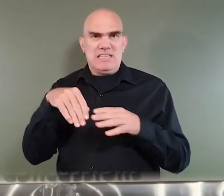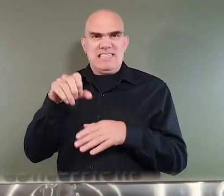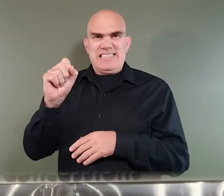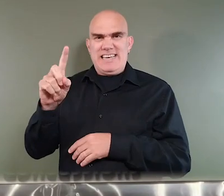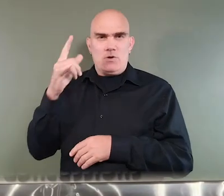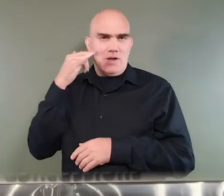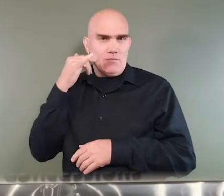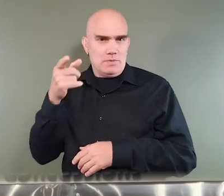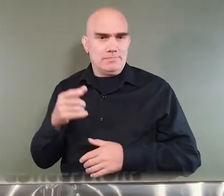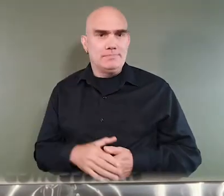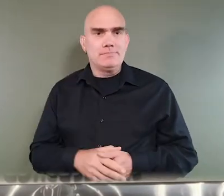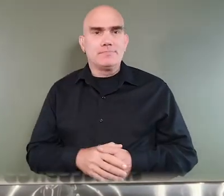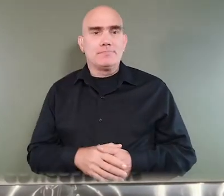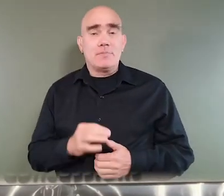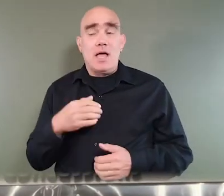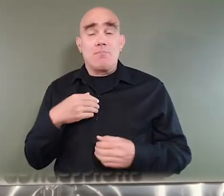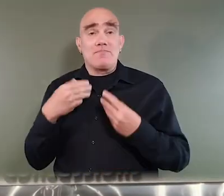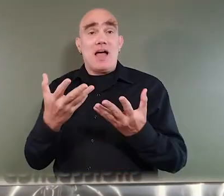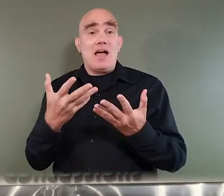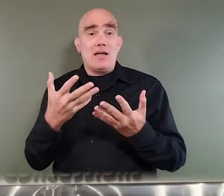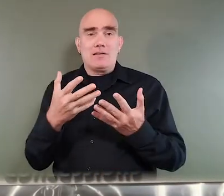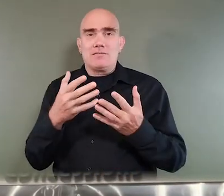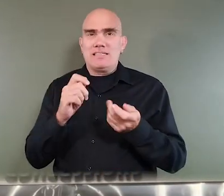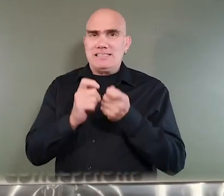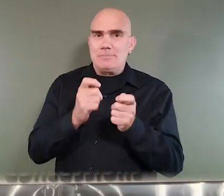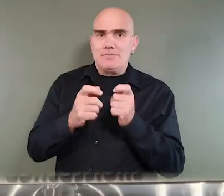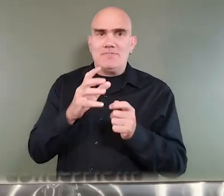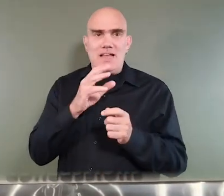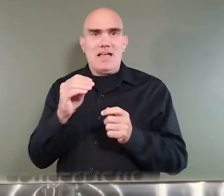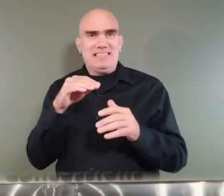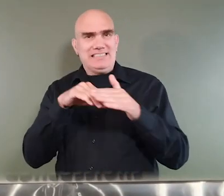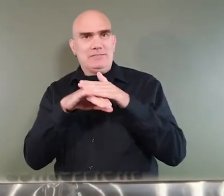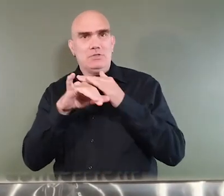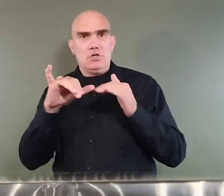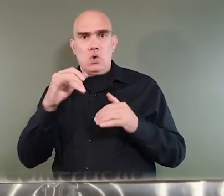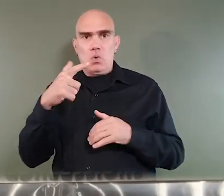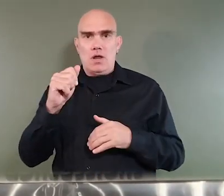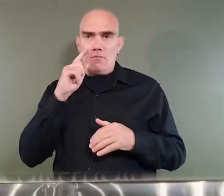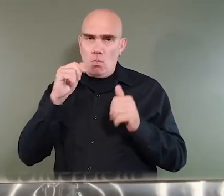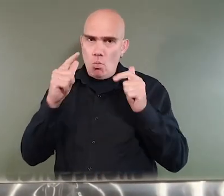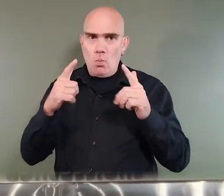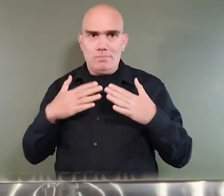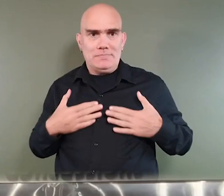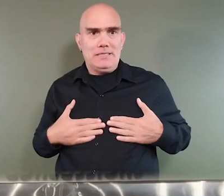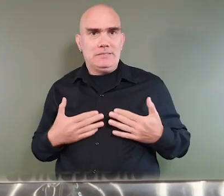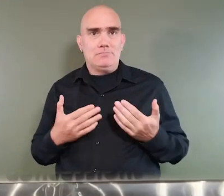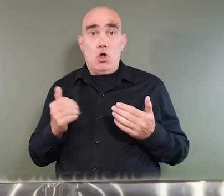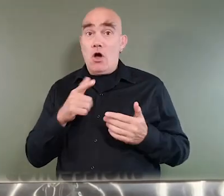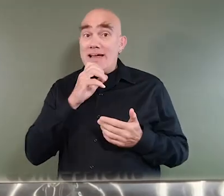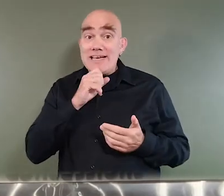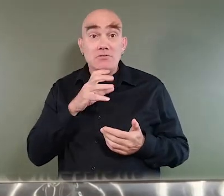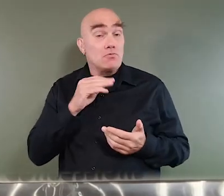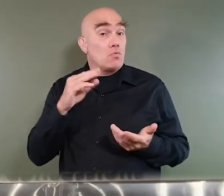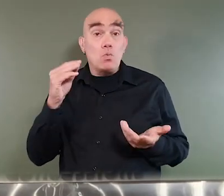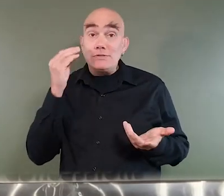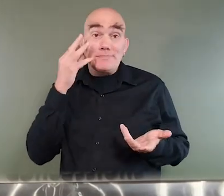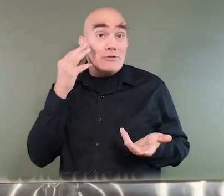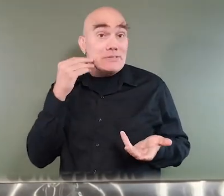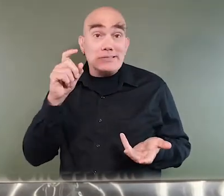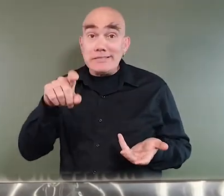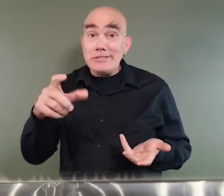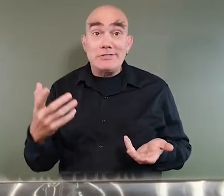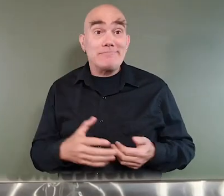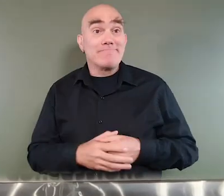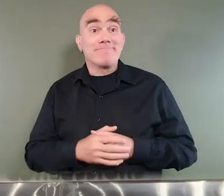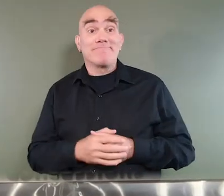and I provide adaptive and accessible yoga for all bodies, all ages, and no experience